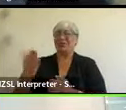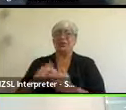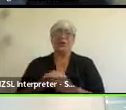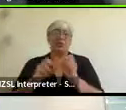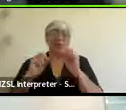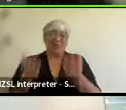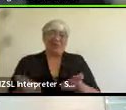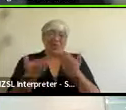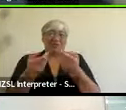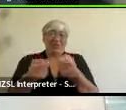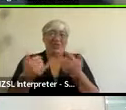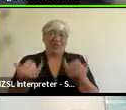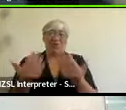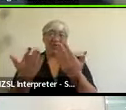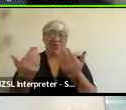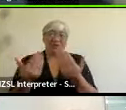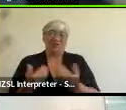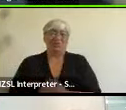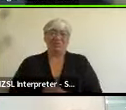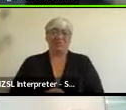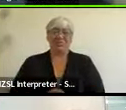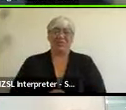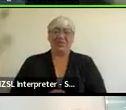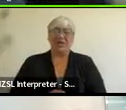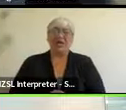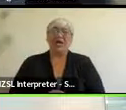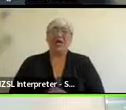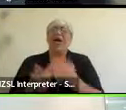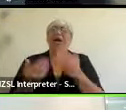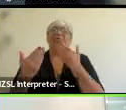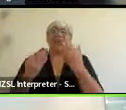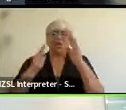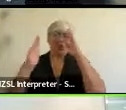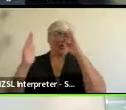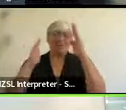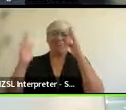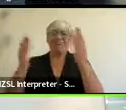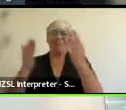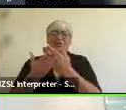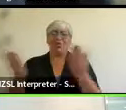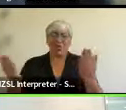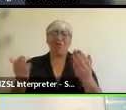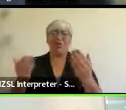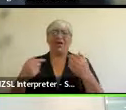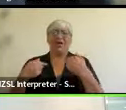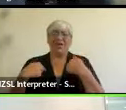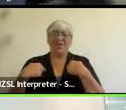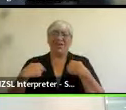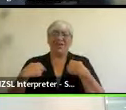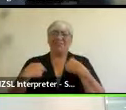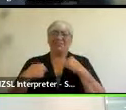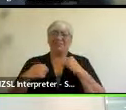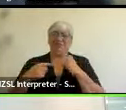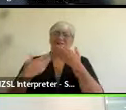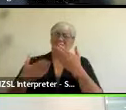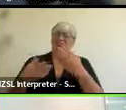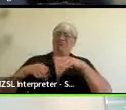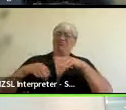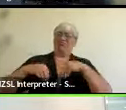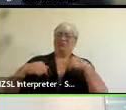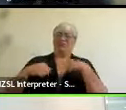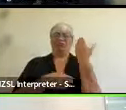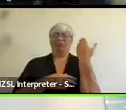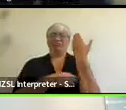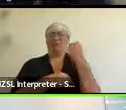We're in your hands. Welcome. Thank you, everybody, for listening to my submission today.